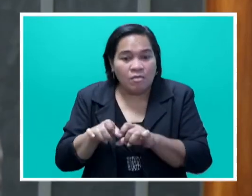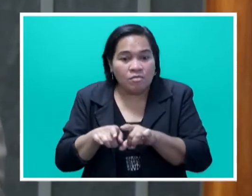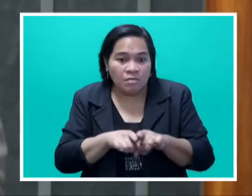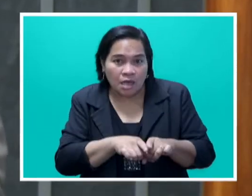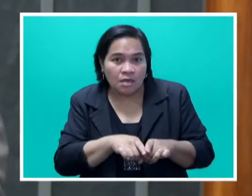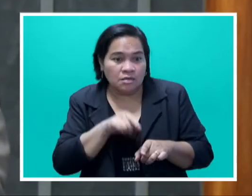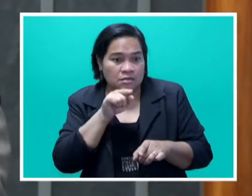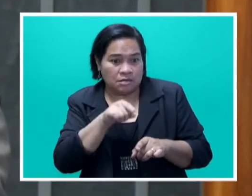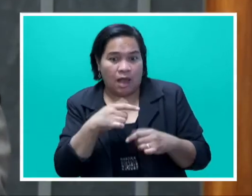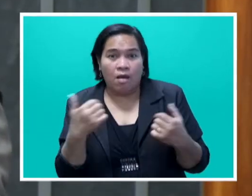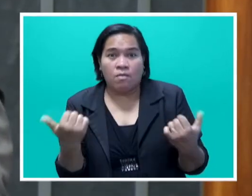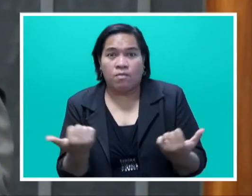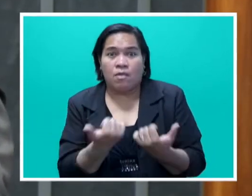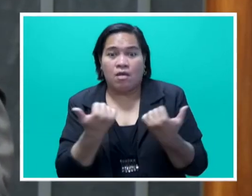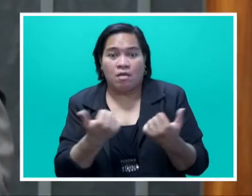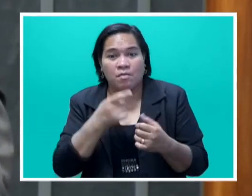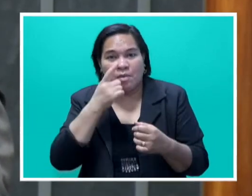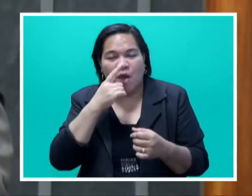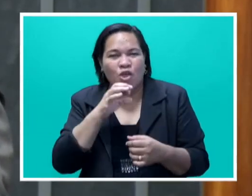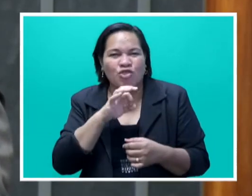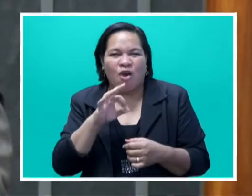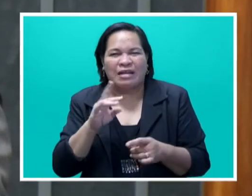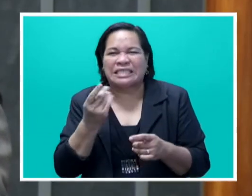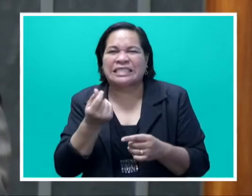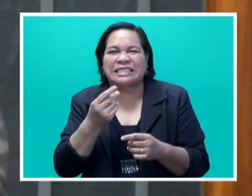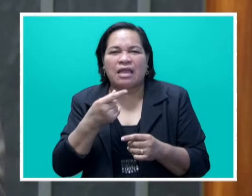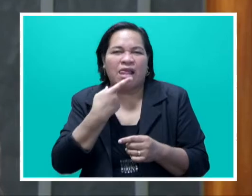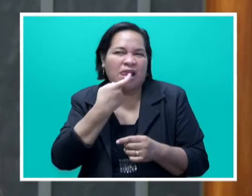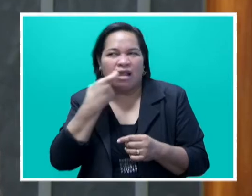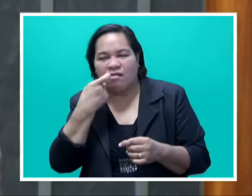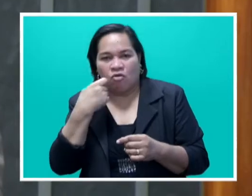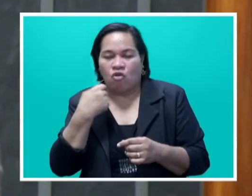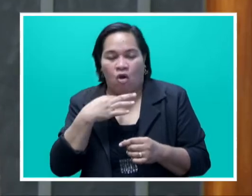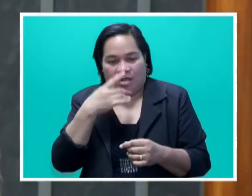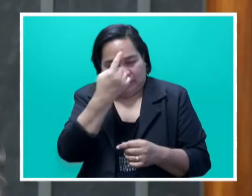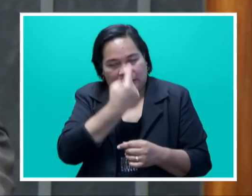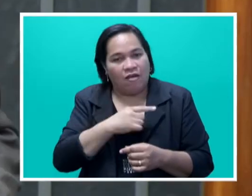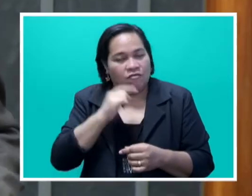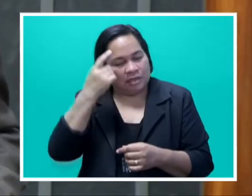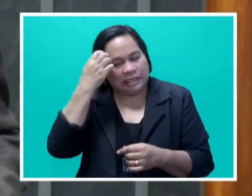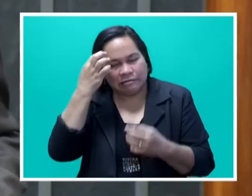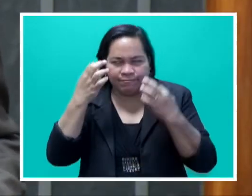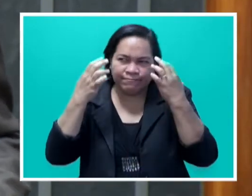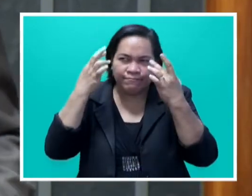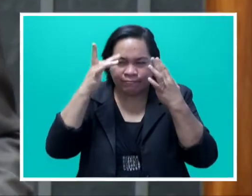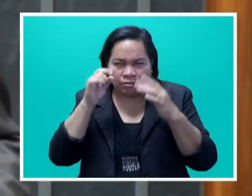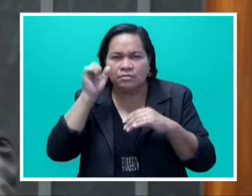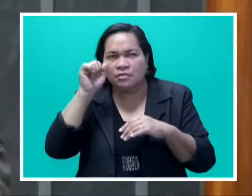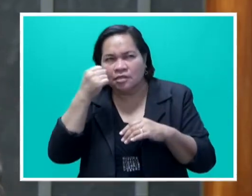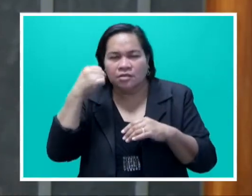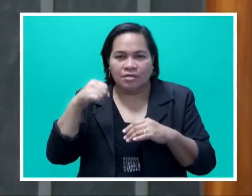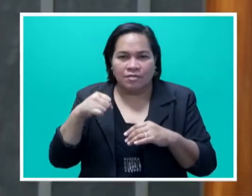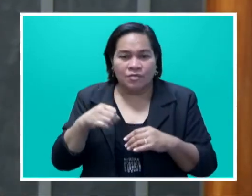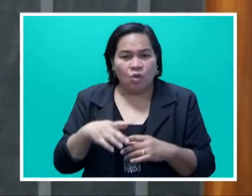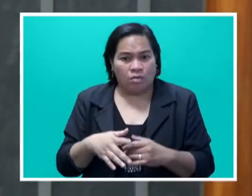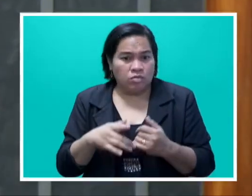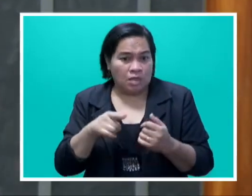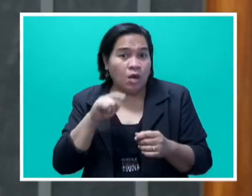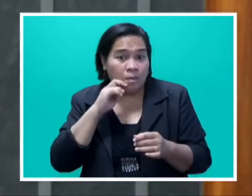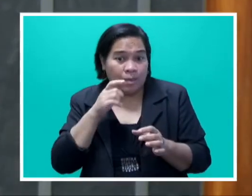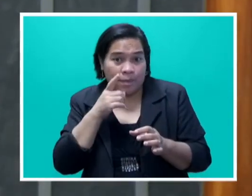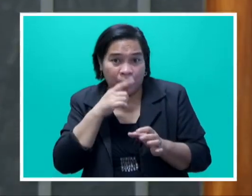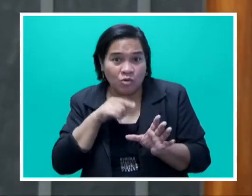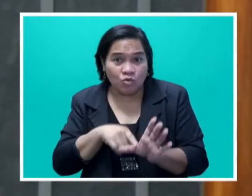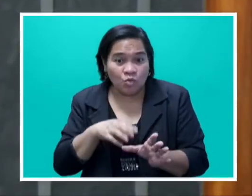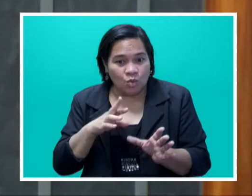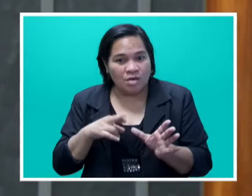of the population will not be misled easily, Mr. Speaker, sir. And they will respond to positive messages, and they